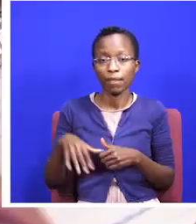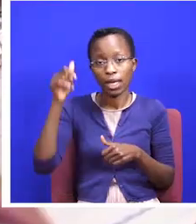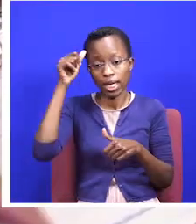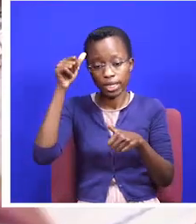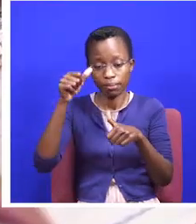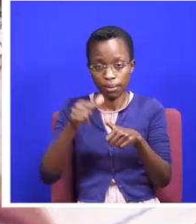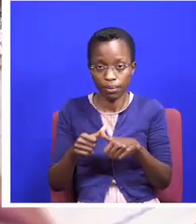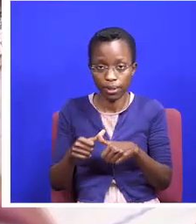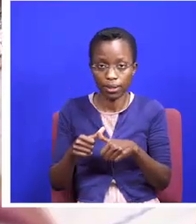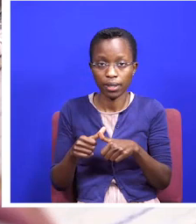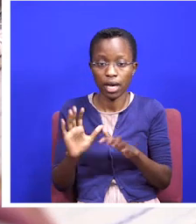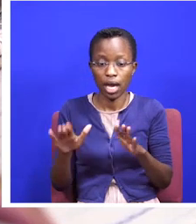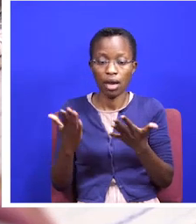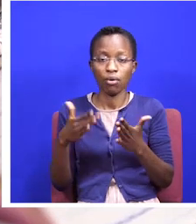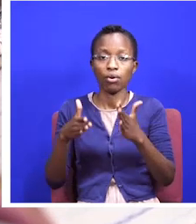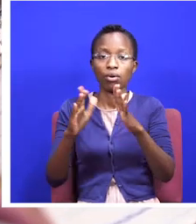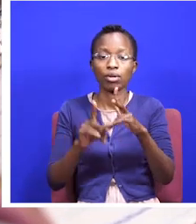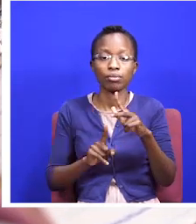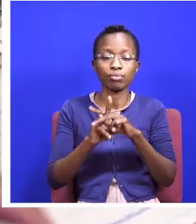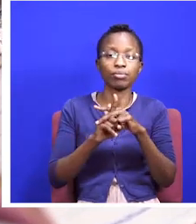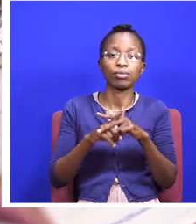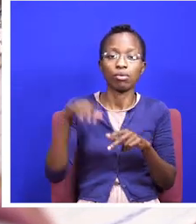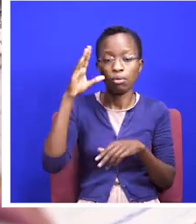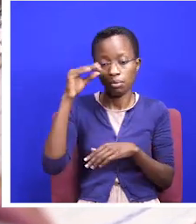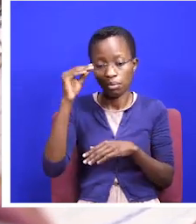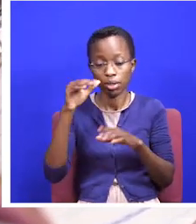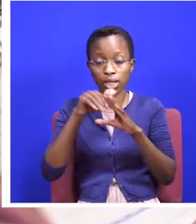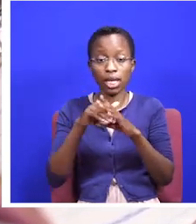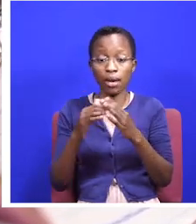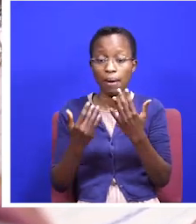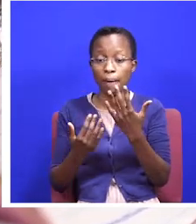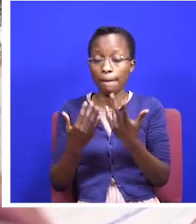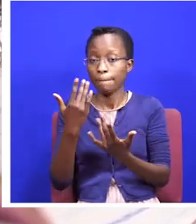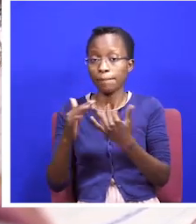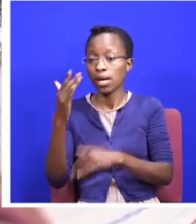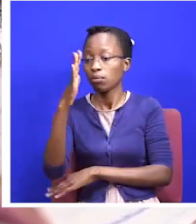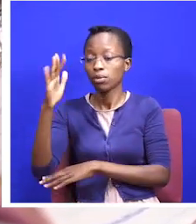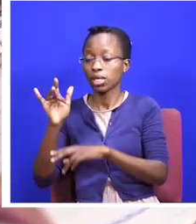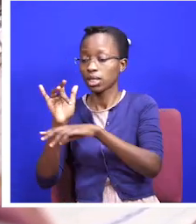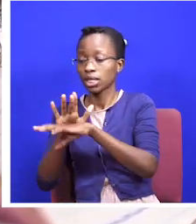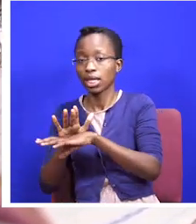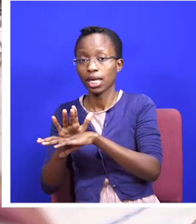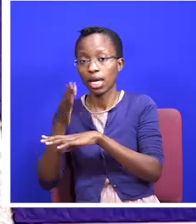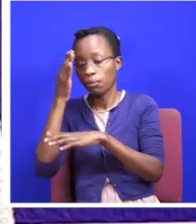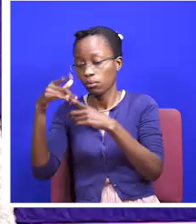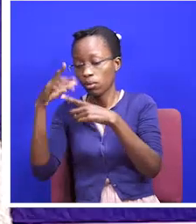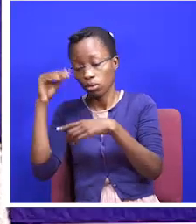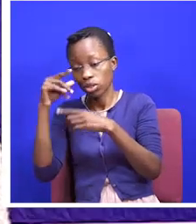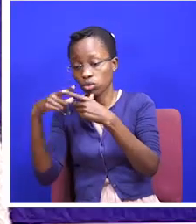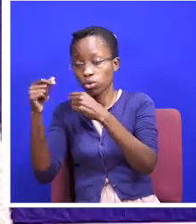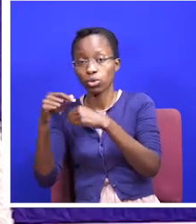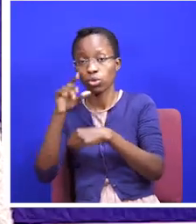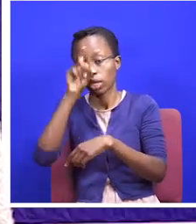girls, remember the way God had appeared to Moses in a burning bush and sent him down